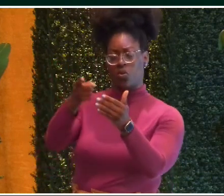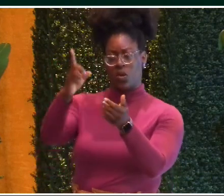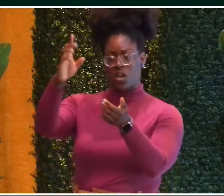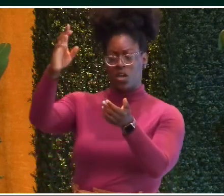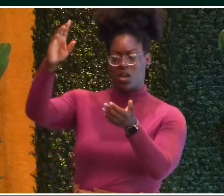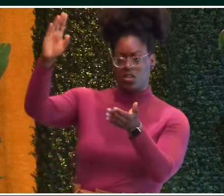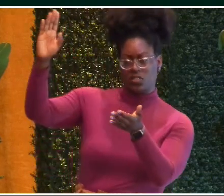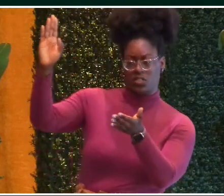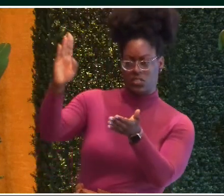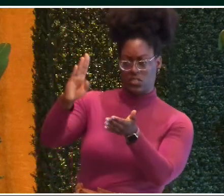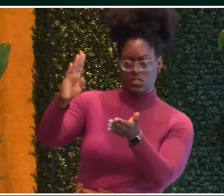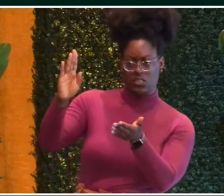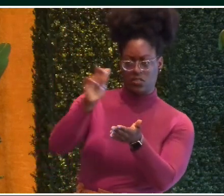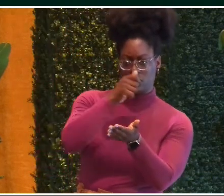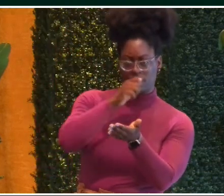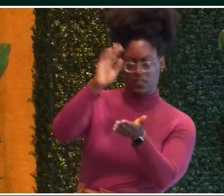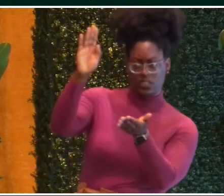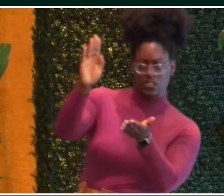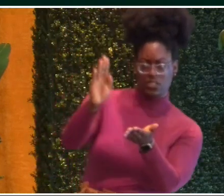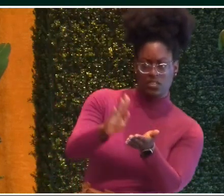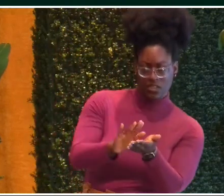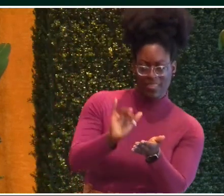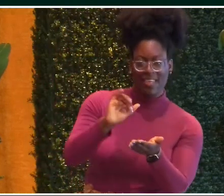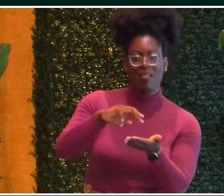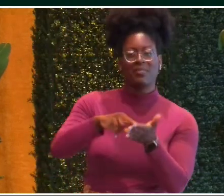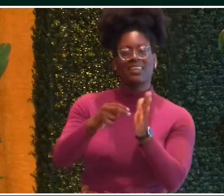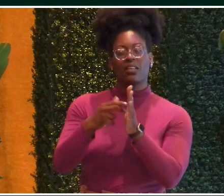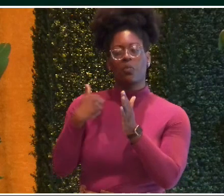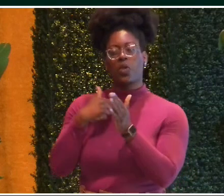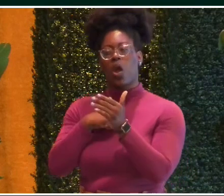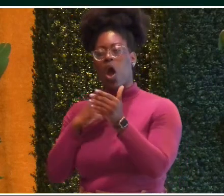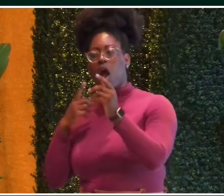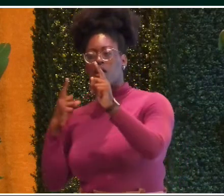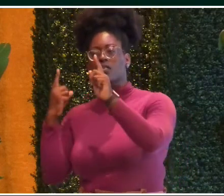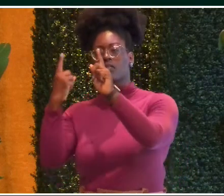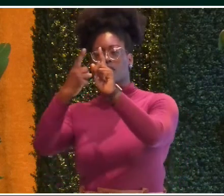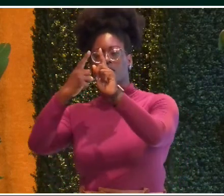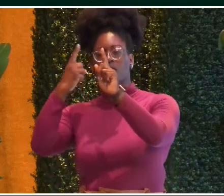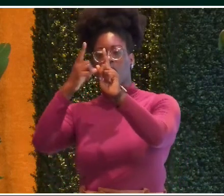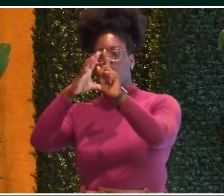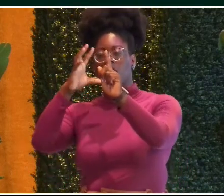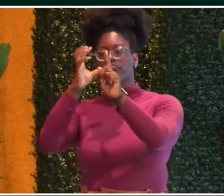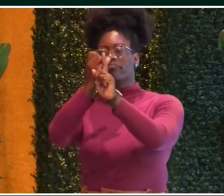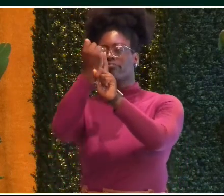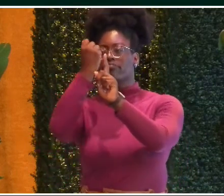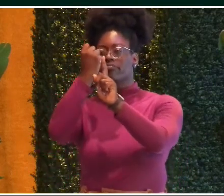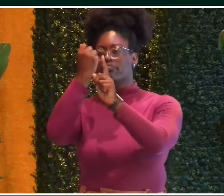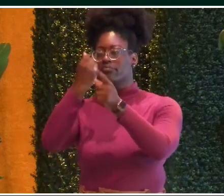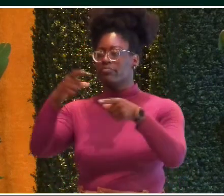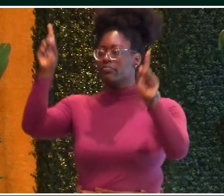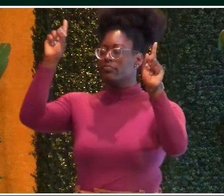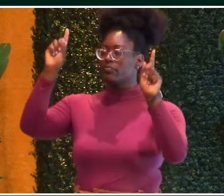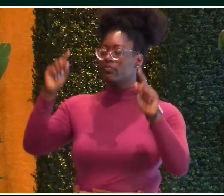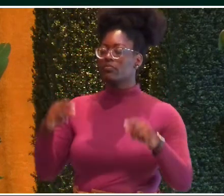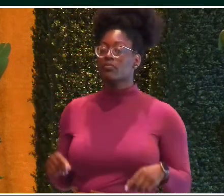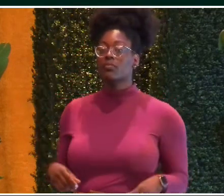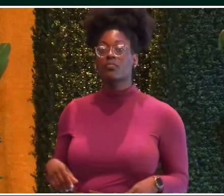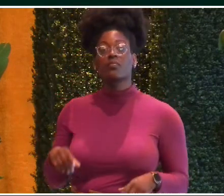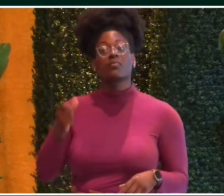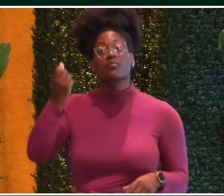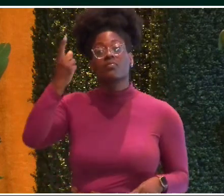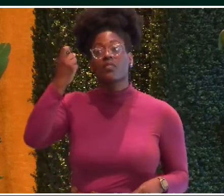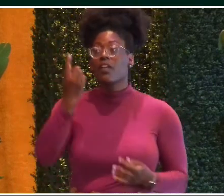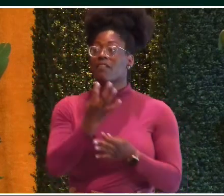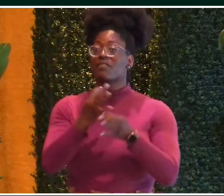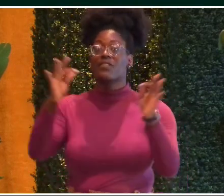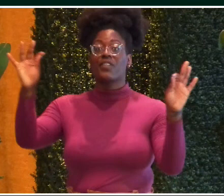thing, y'all. It's not a bad thing. It's because when you win something, new contradictions arise. That's right. We are never, freedom isn't